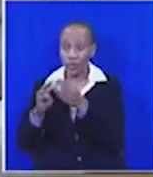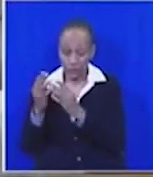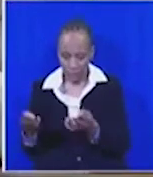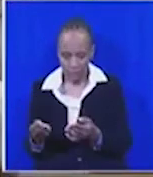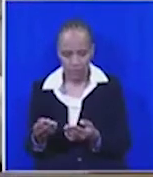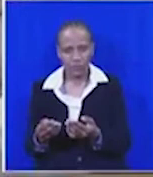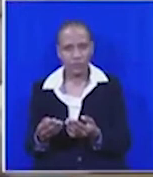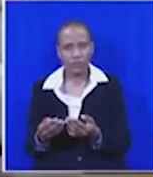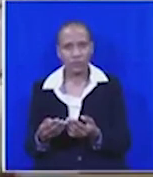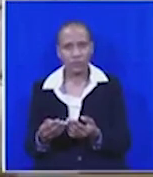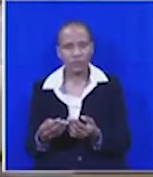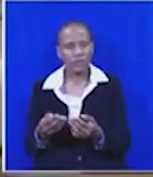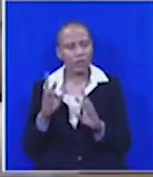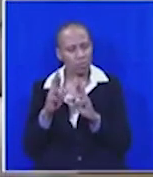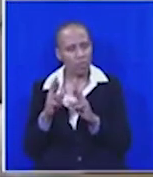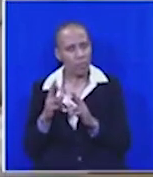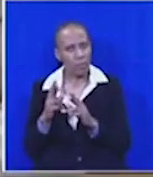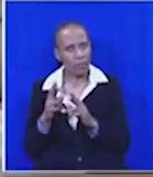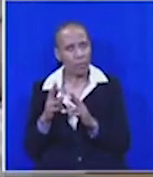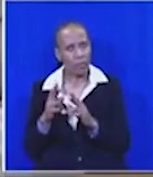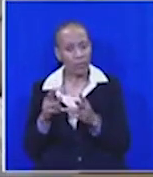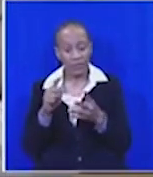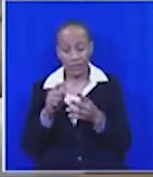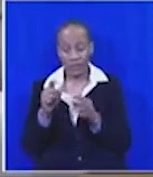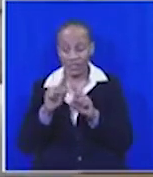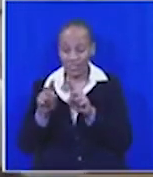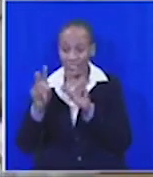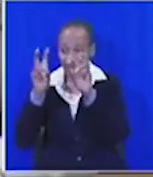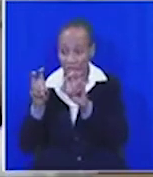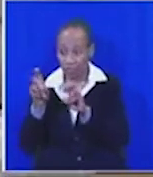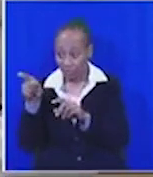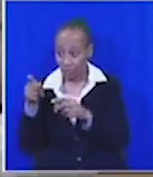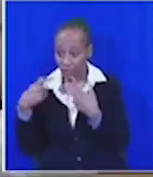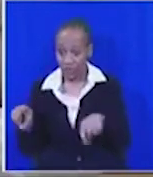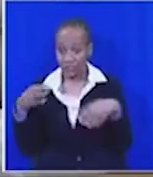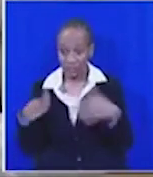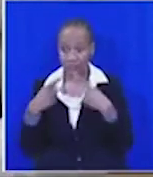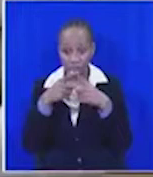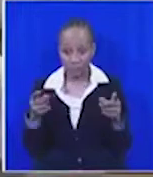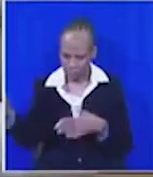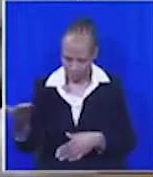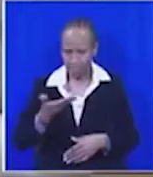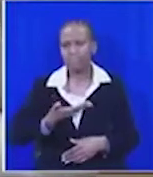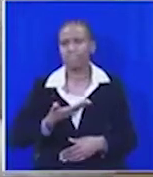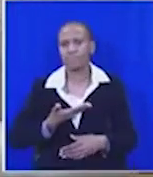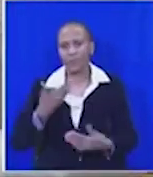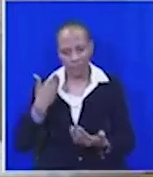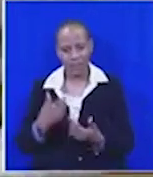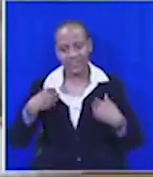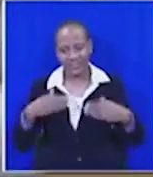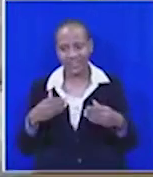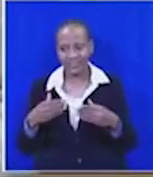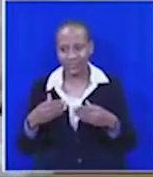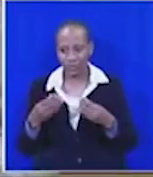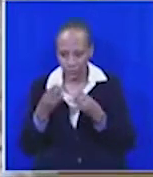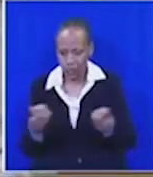would really appreciate if those could also be brought to our attention so that we're able to begin to address them, at least at our level. That's one